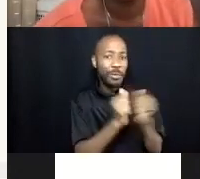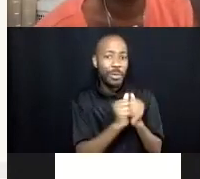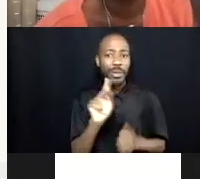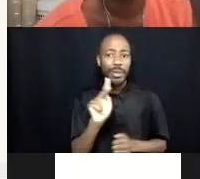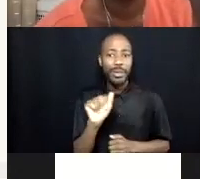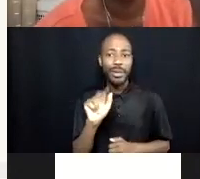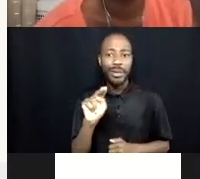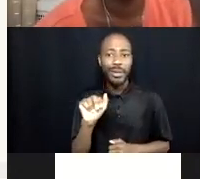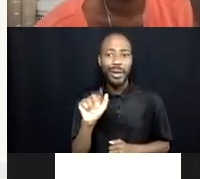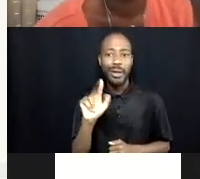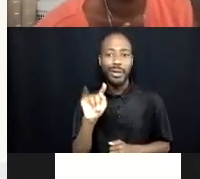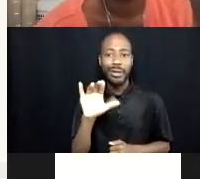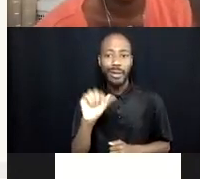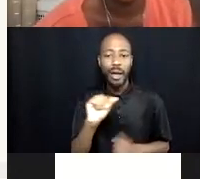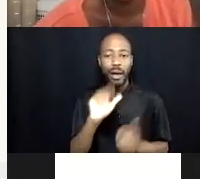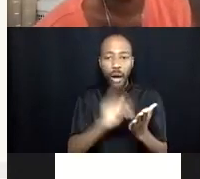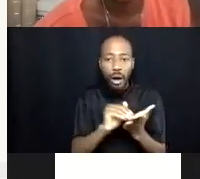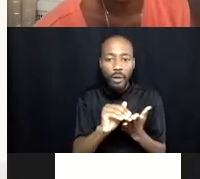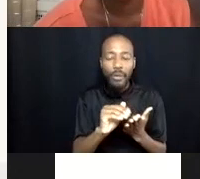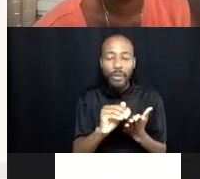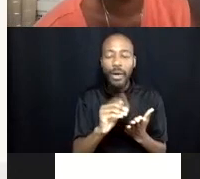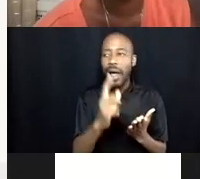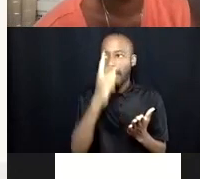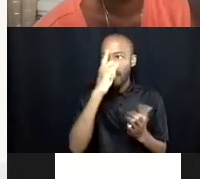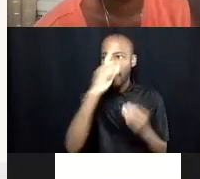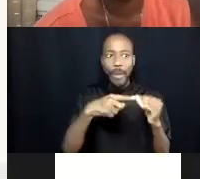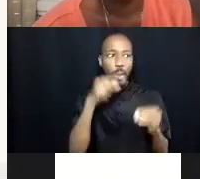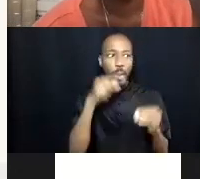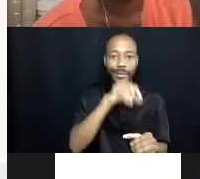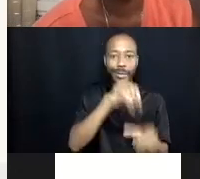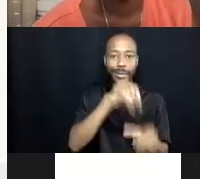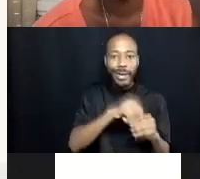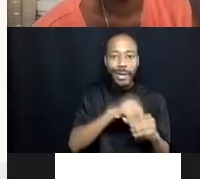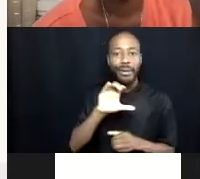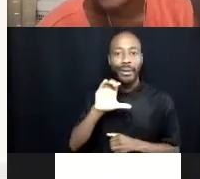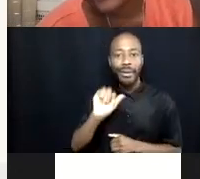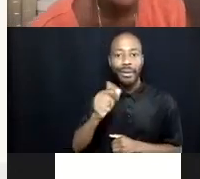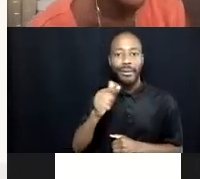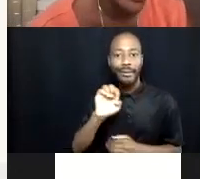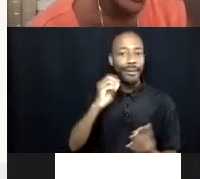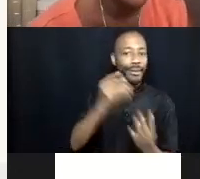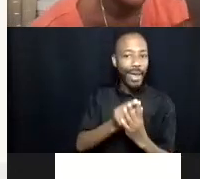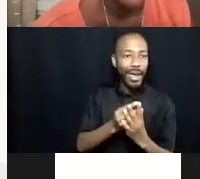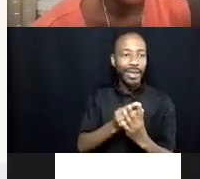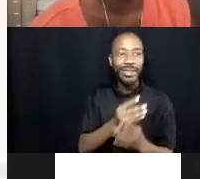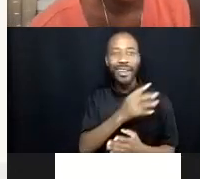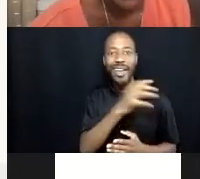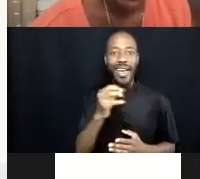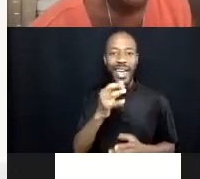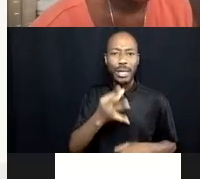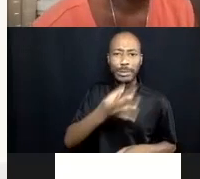about her being in a cage and the tenacity that she has to like